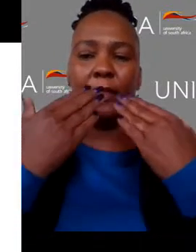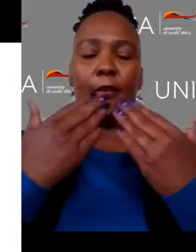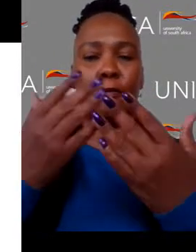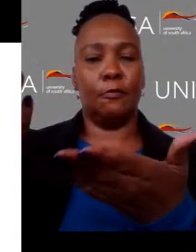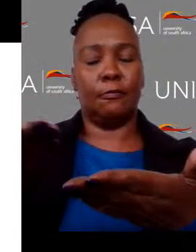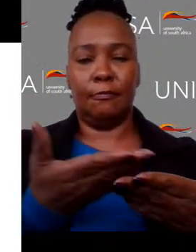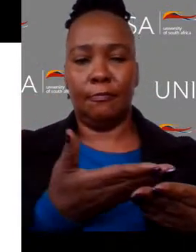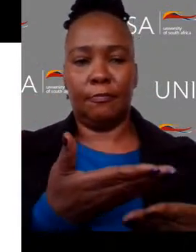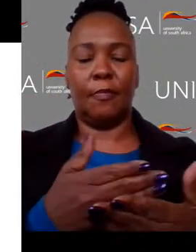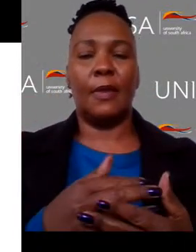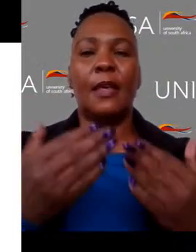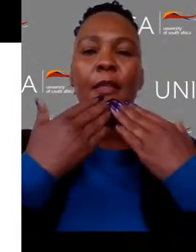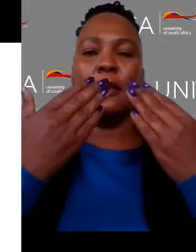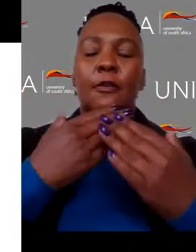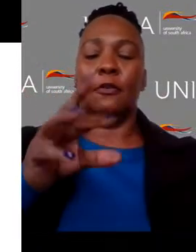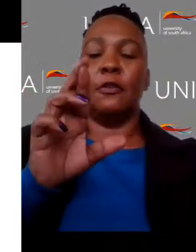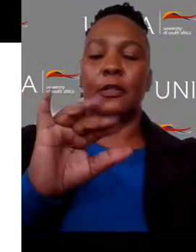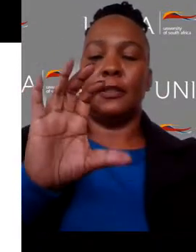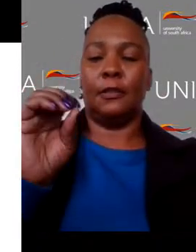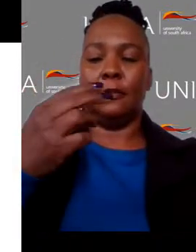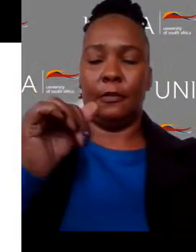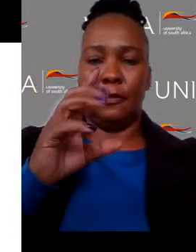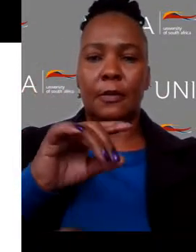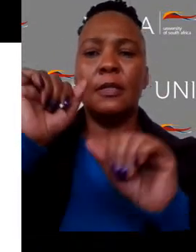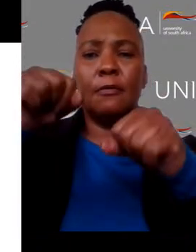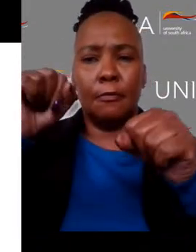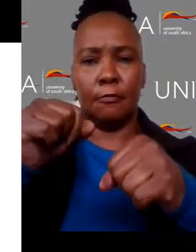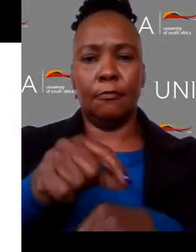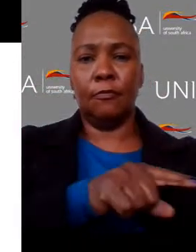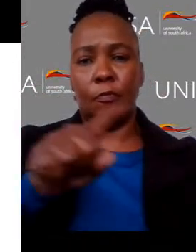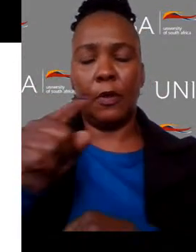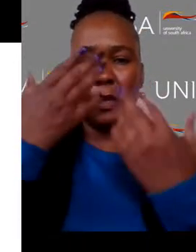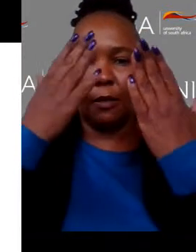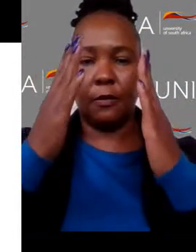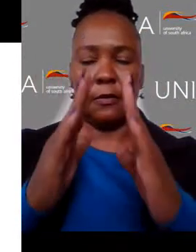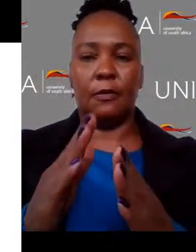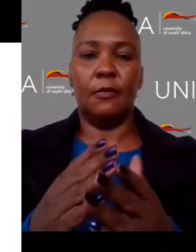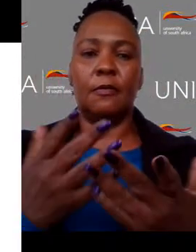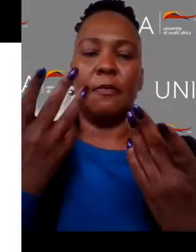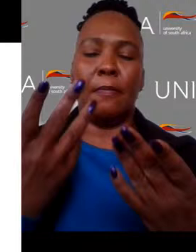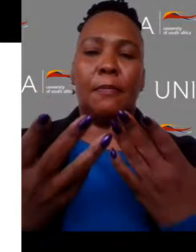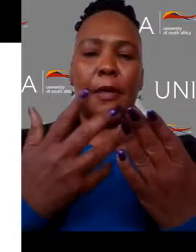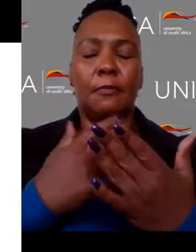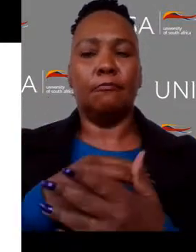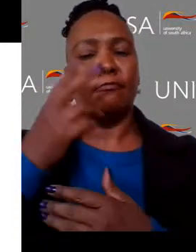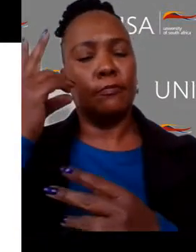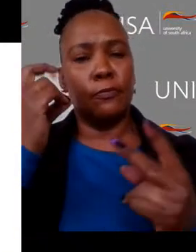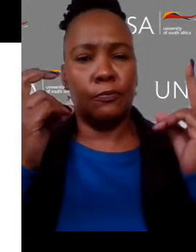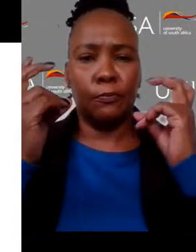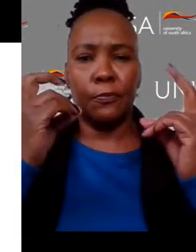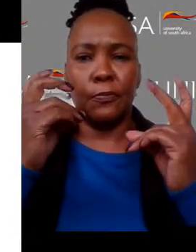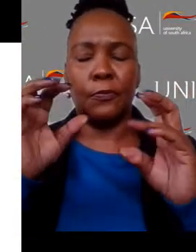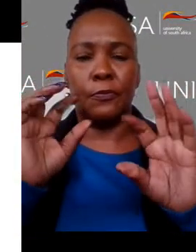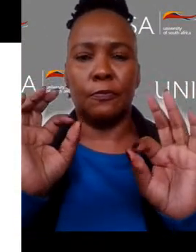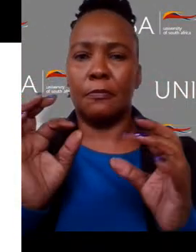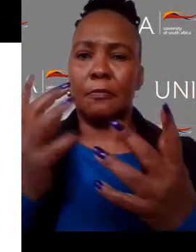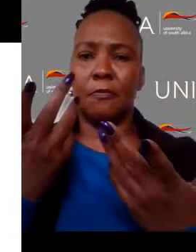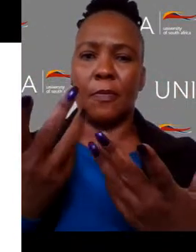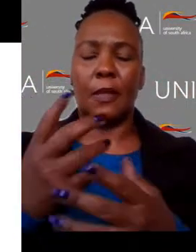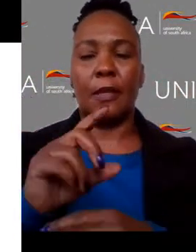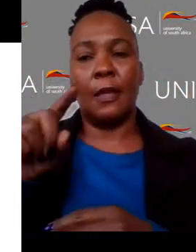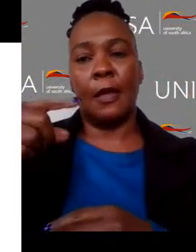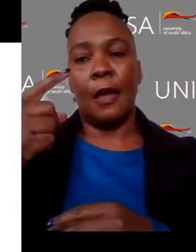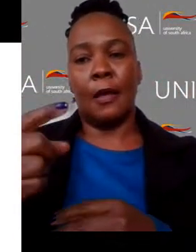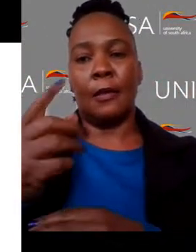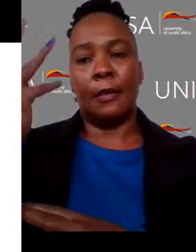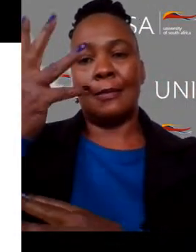Thank you, Richard. Yes, students, you might have pondered a little bit about what Ms. Kamalani was talking about,